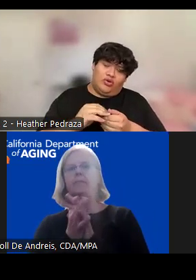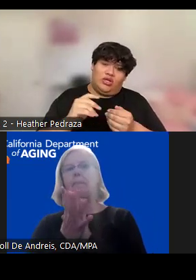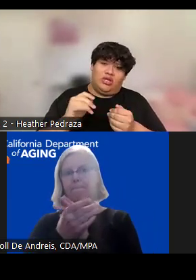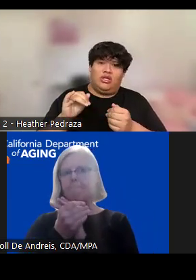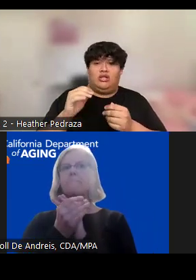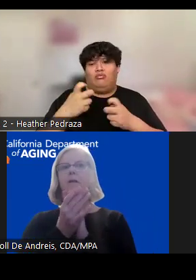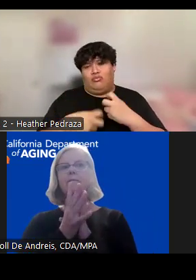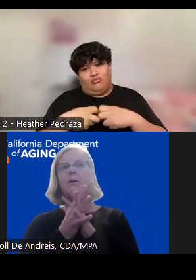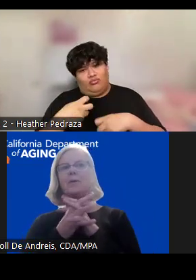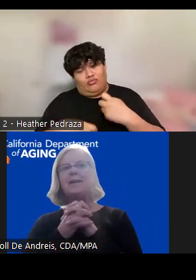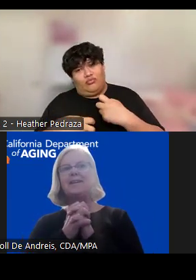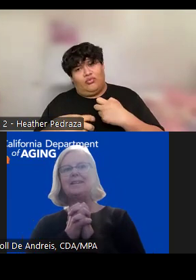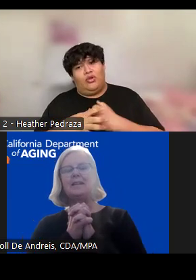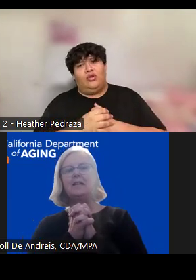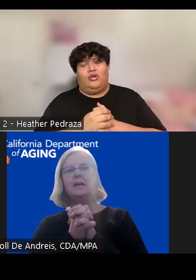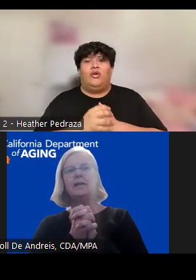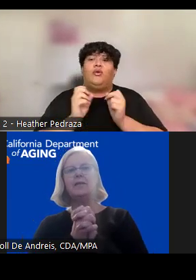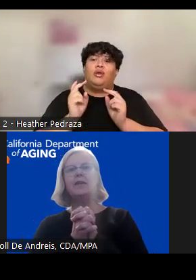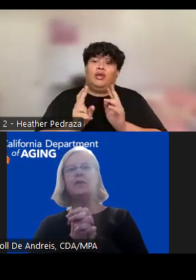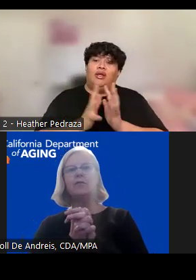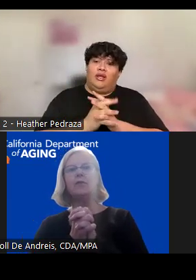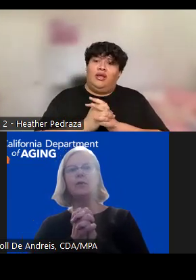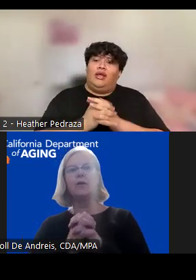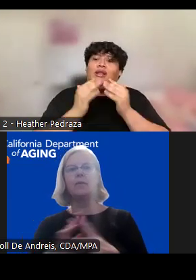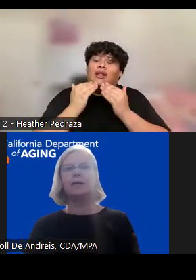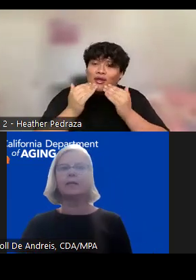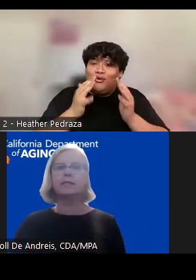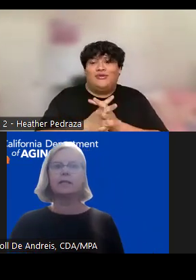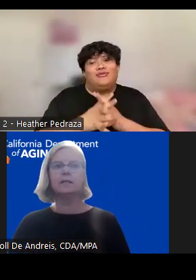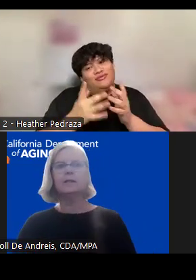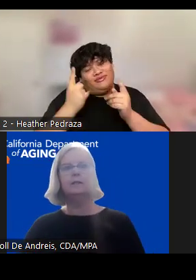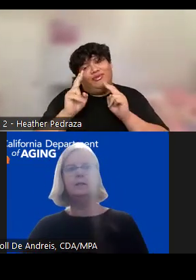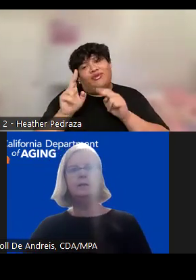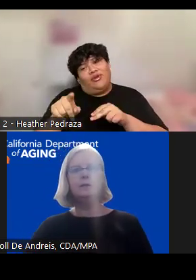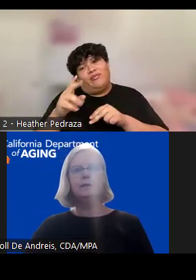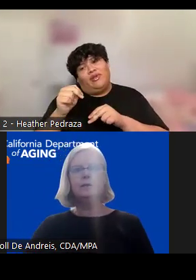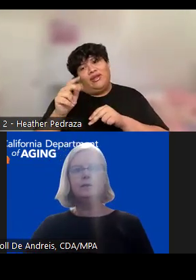issue. Okay. Thank you for your comment, Nancy.